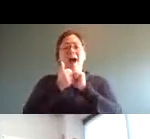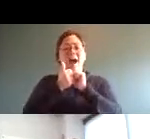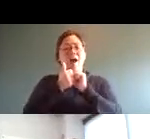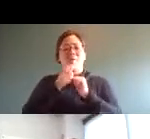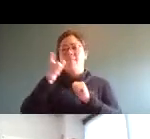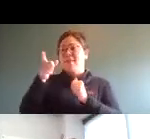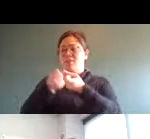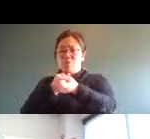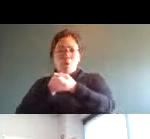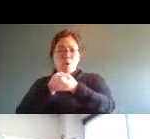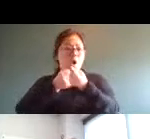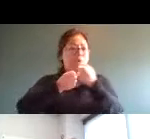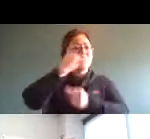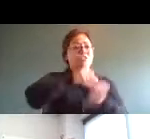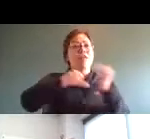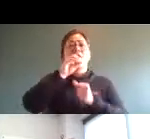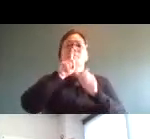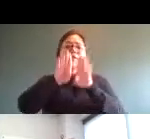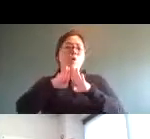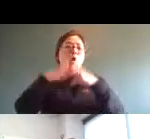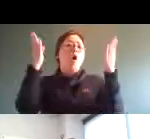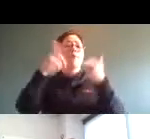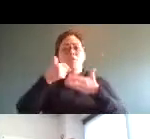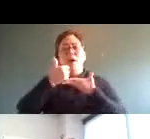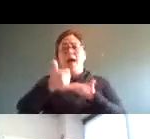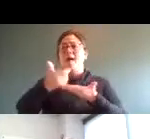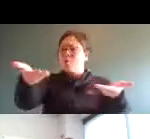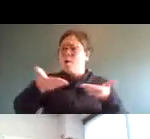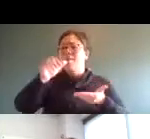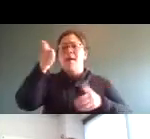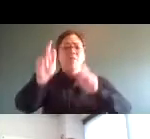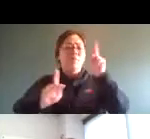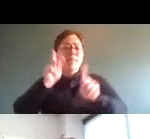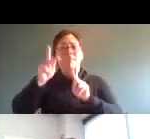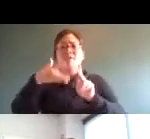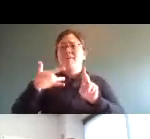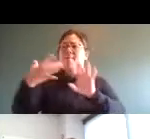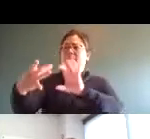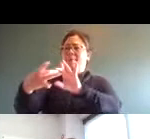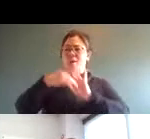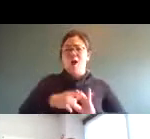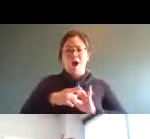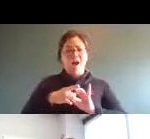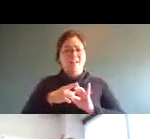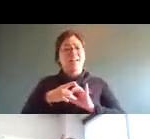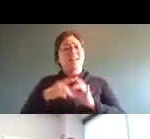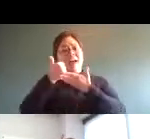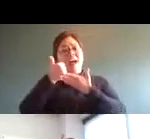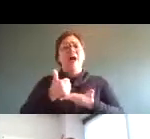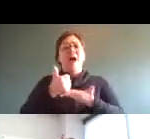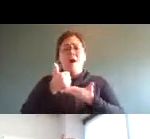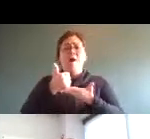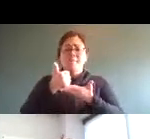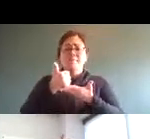support and just be open and help others coming in feel like they belong. And it really creates this essential